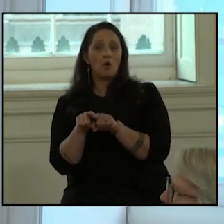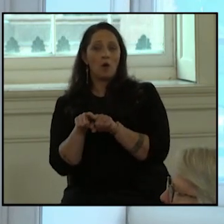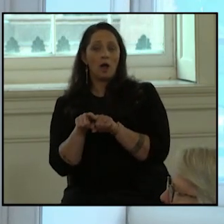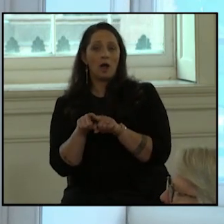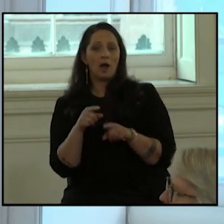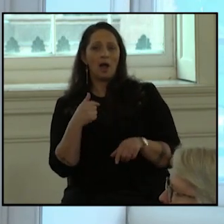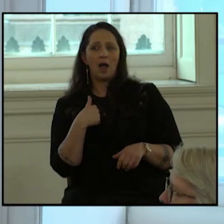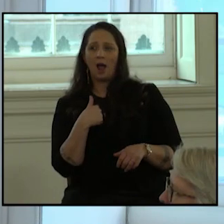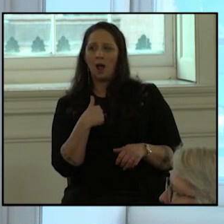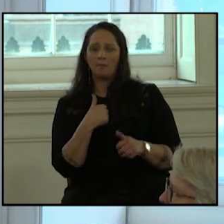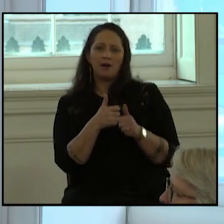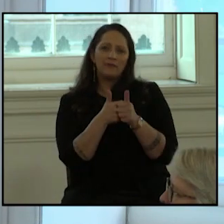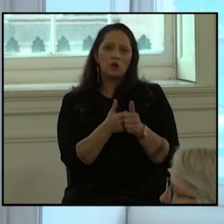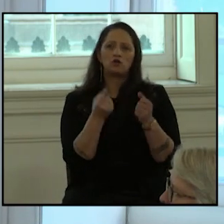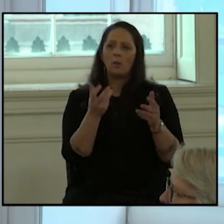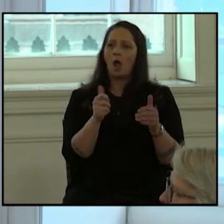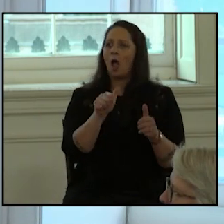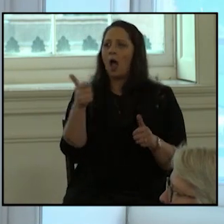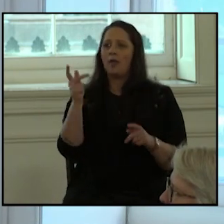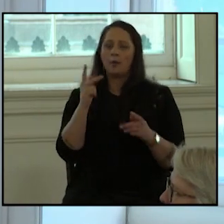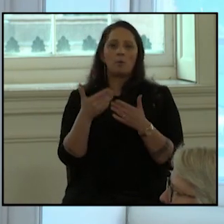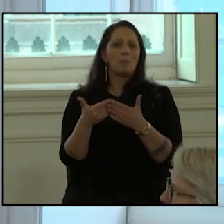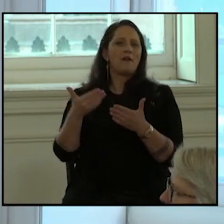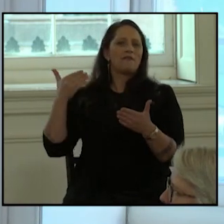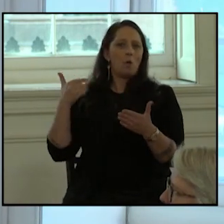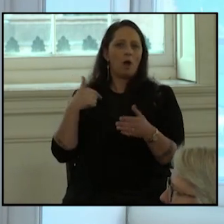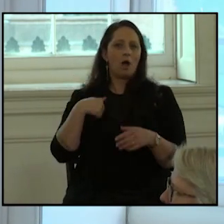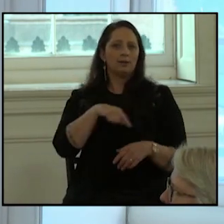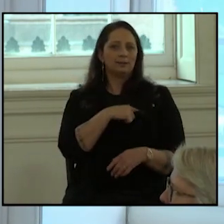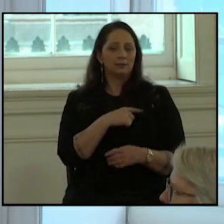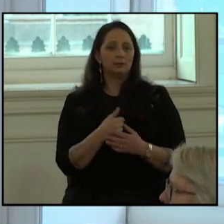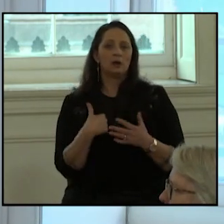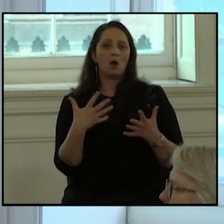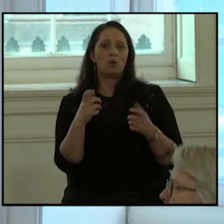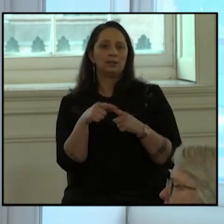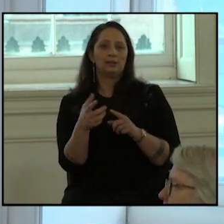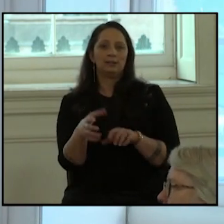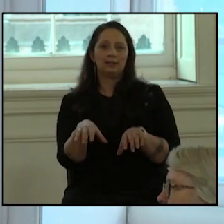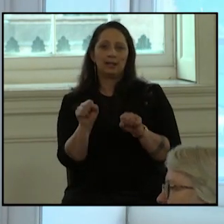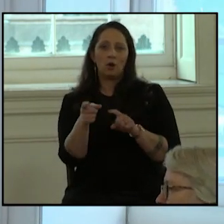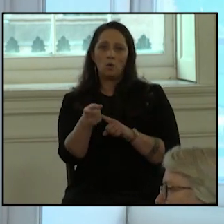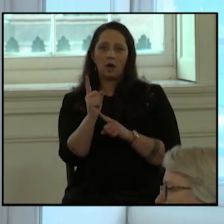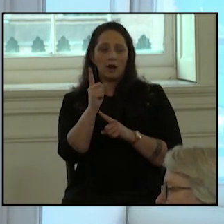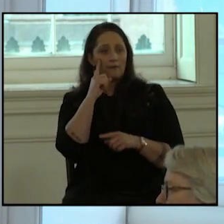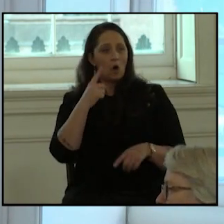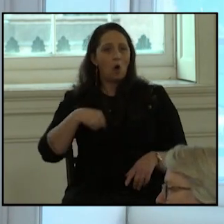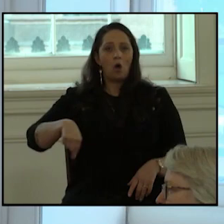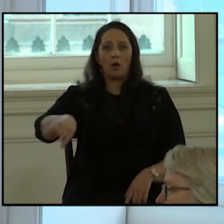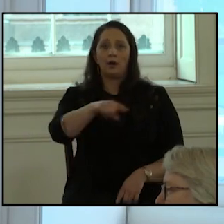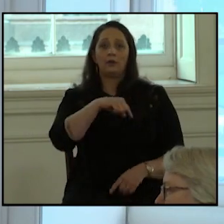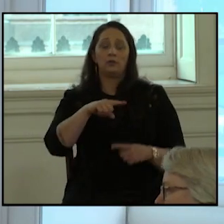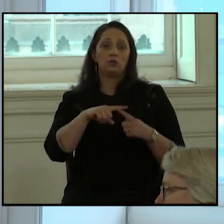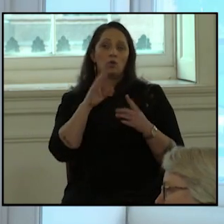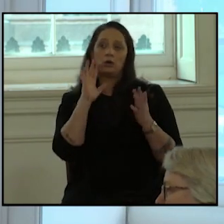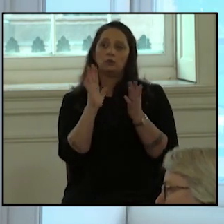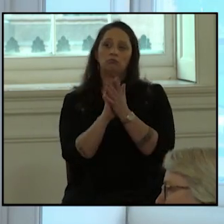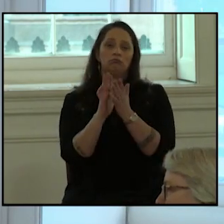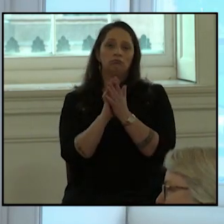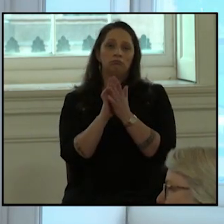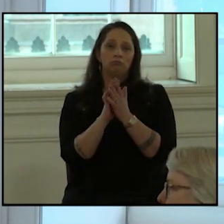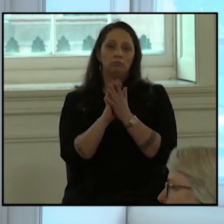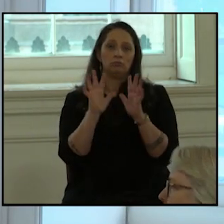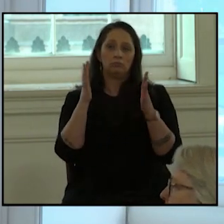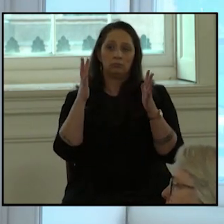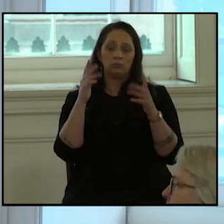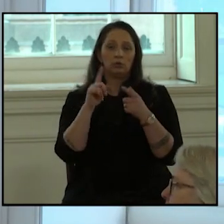so many other people who came before us. And I'd just like to take a minute for all of us to give a round of applause